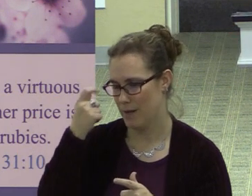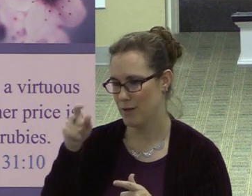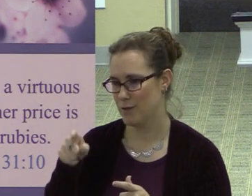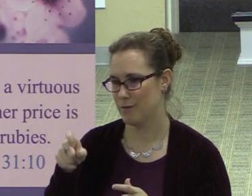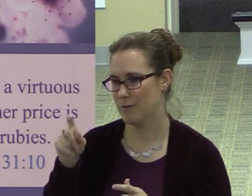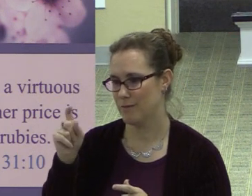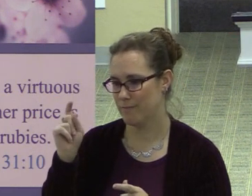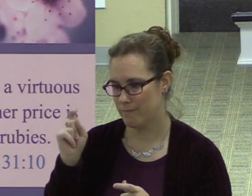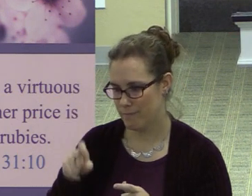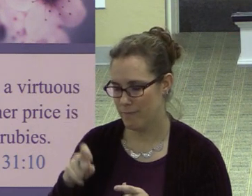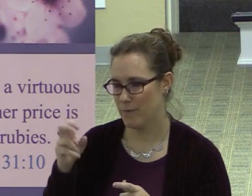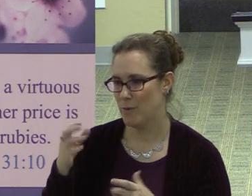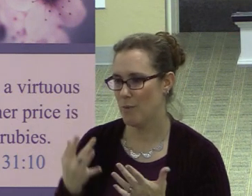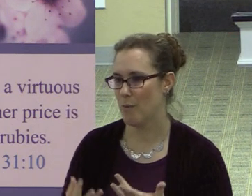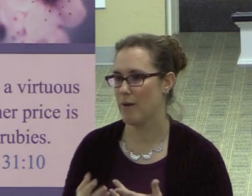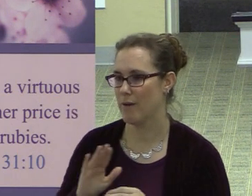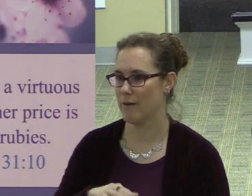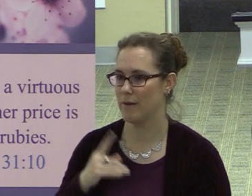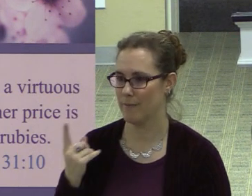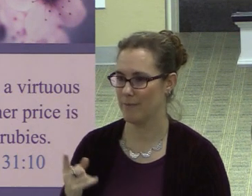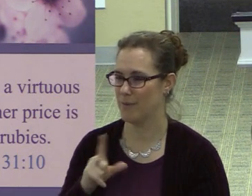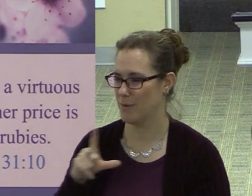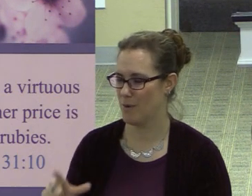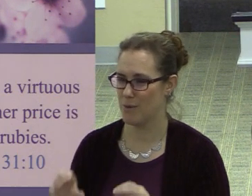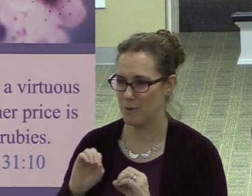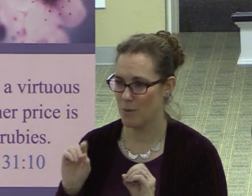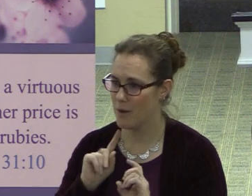there's no answer here. Lord.